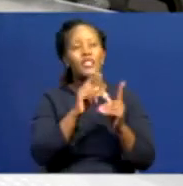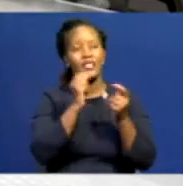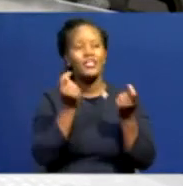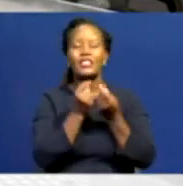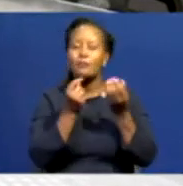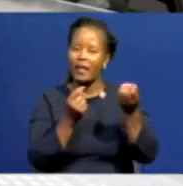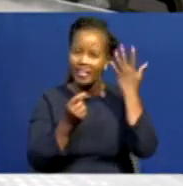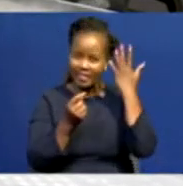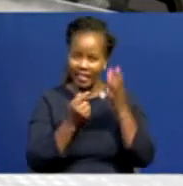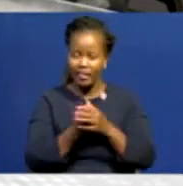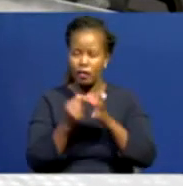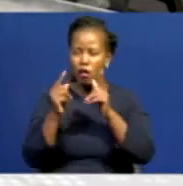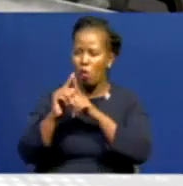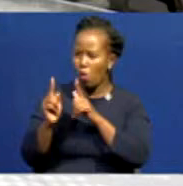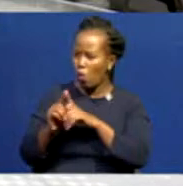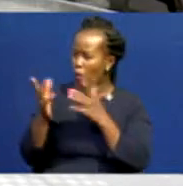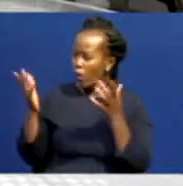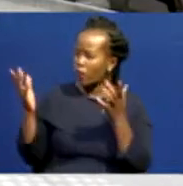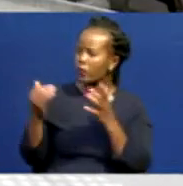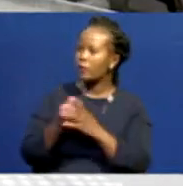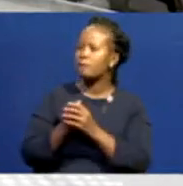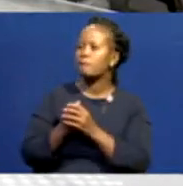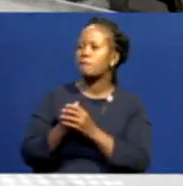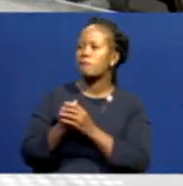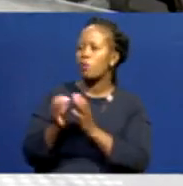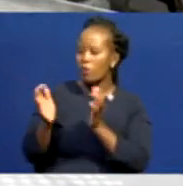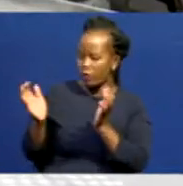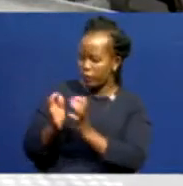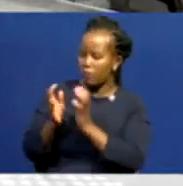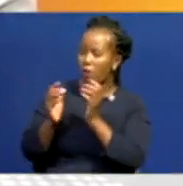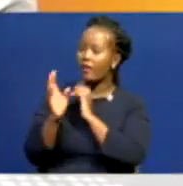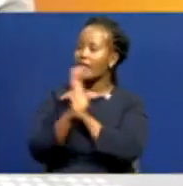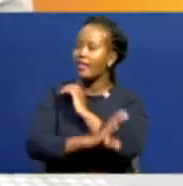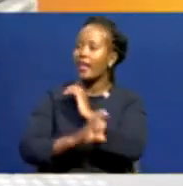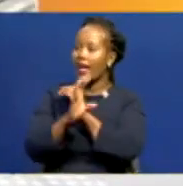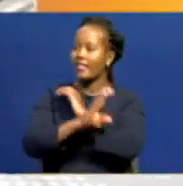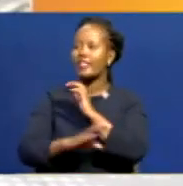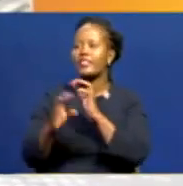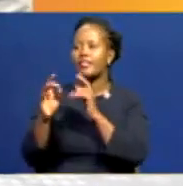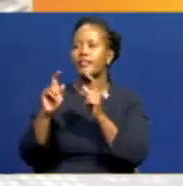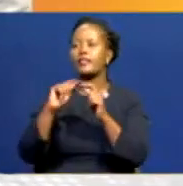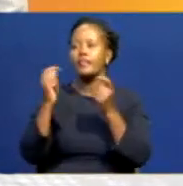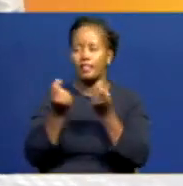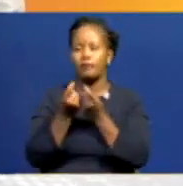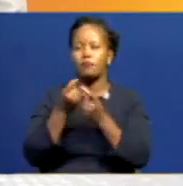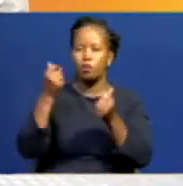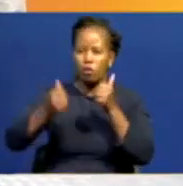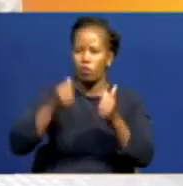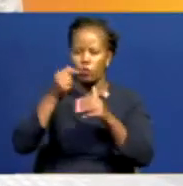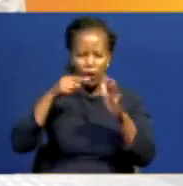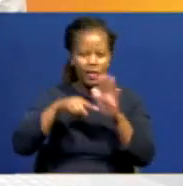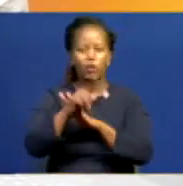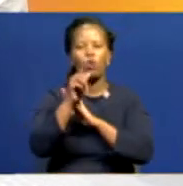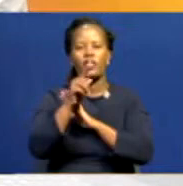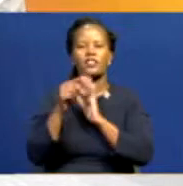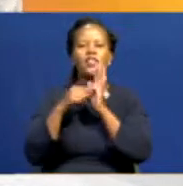if you've observed, actually, this small countries, they are the ones actually, you know, to score. Look at